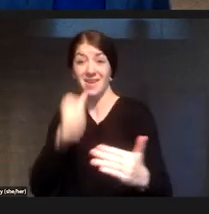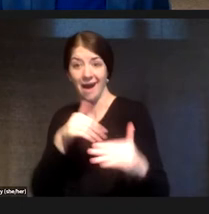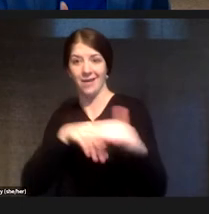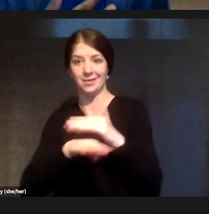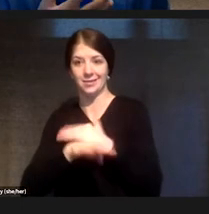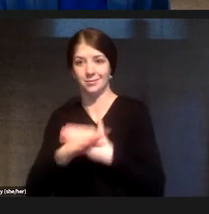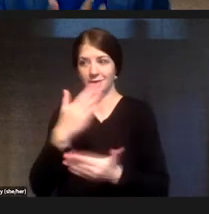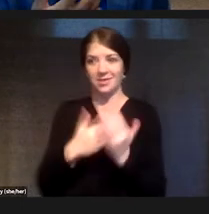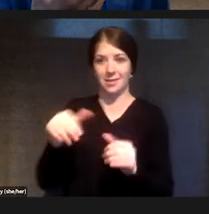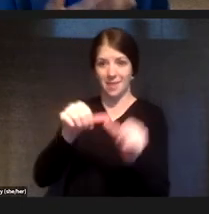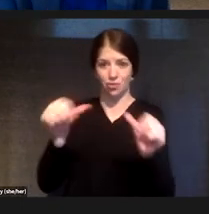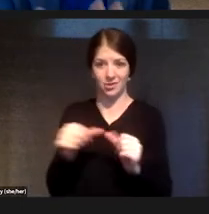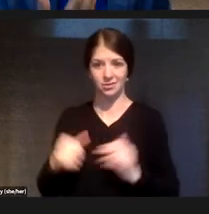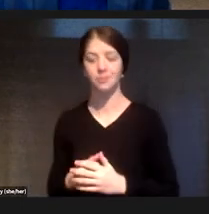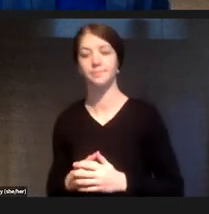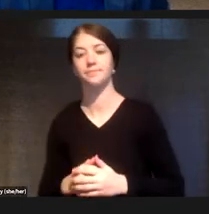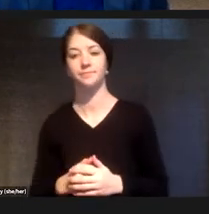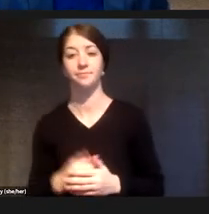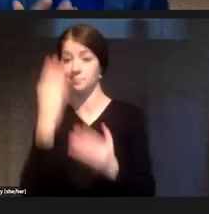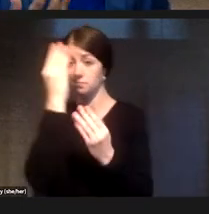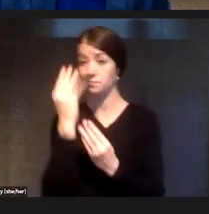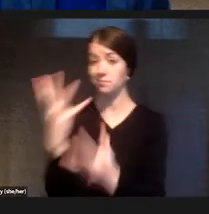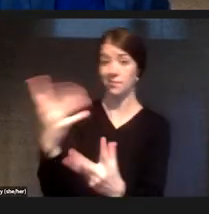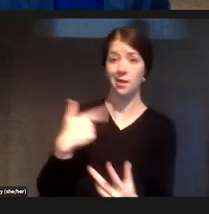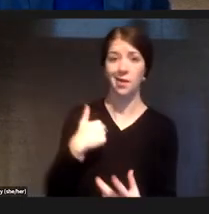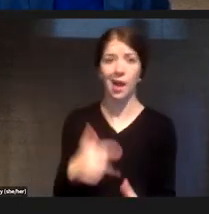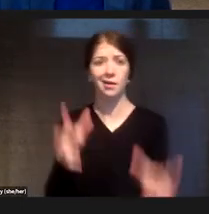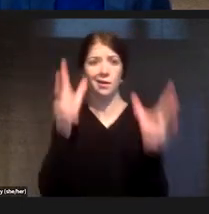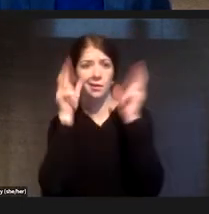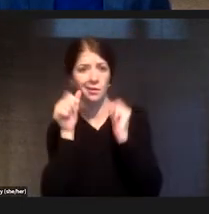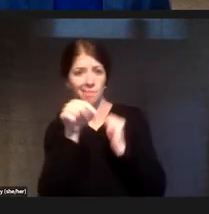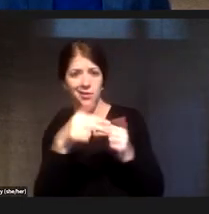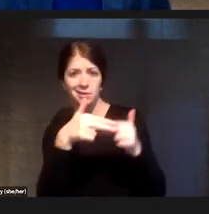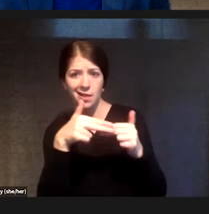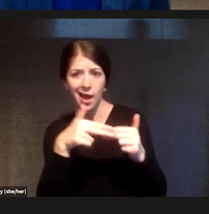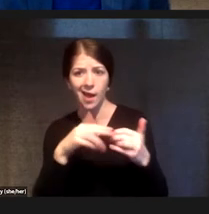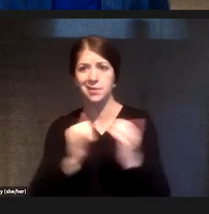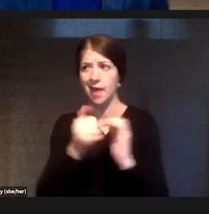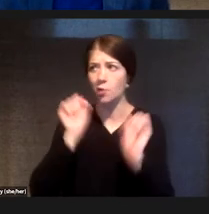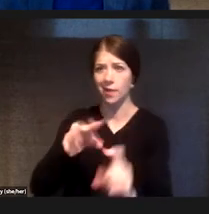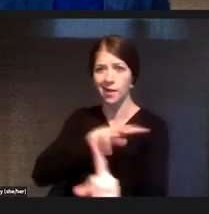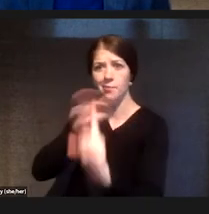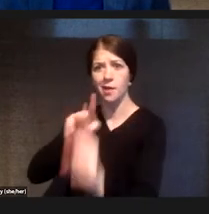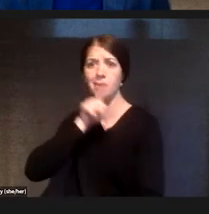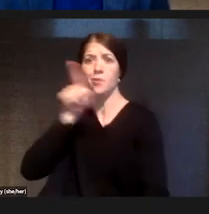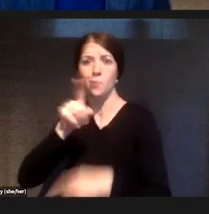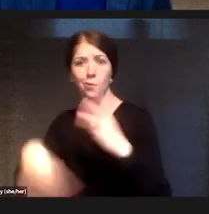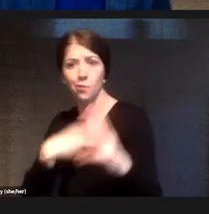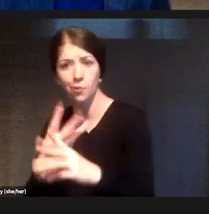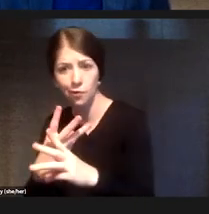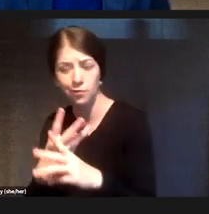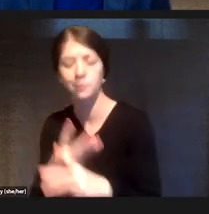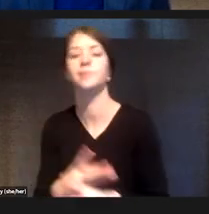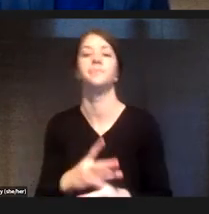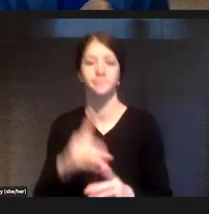So I tell people that when I experience these slides and when I think about how we can apply this to the real world, I recognize